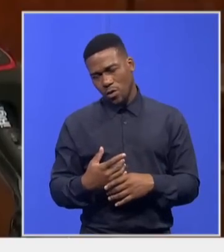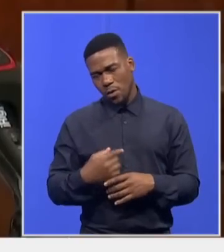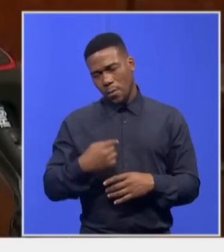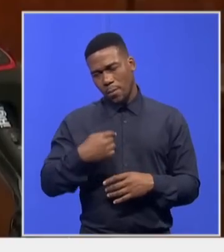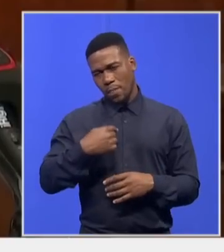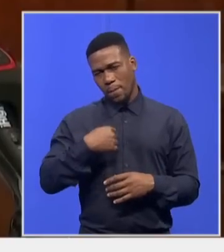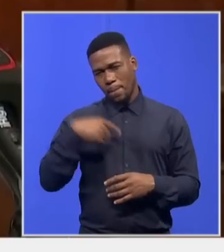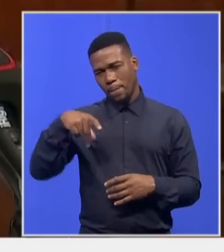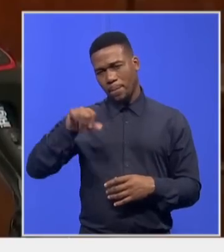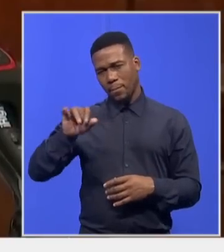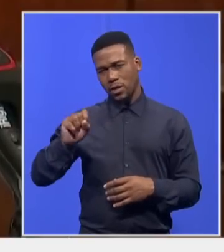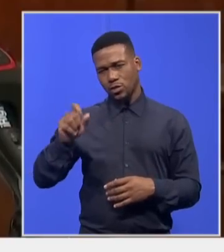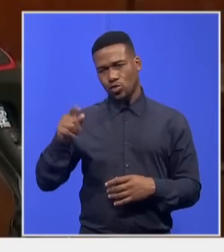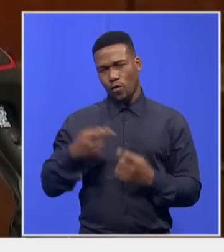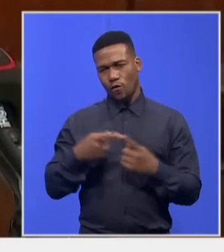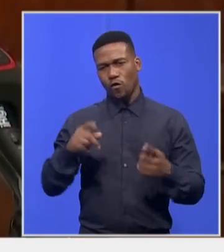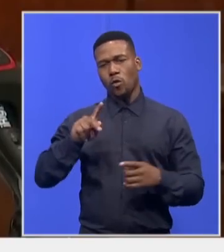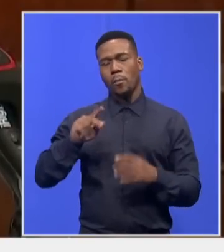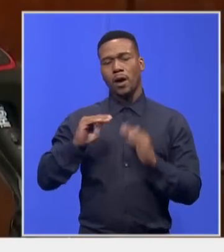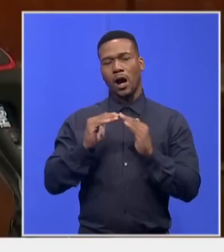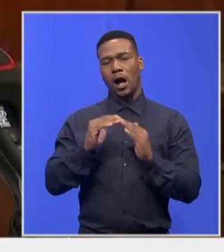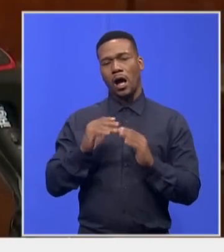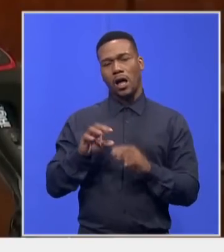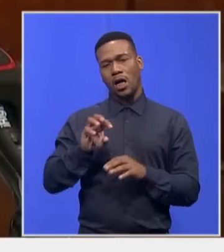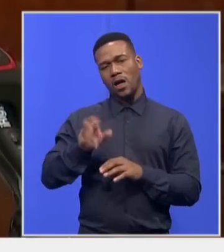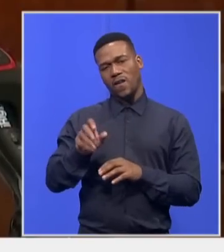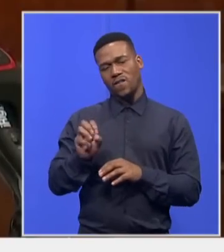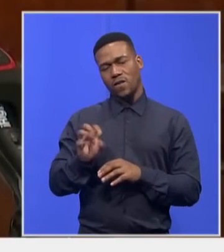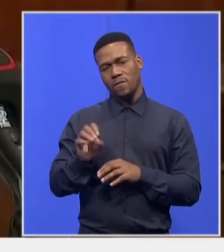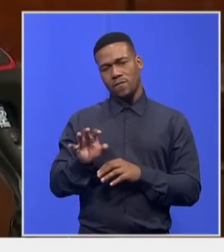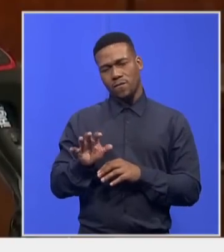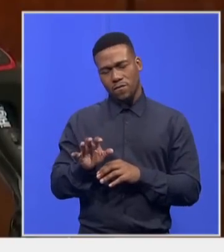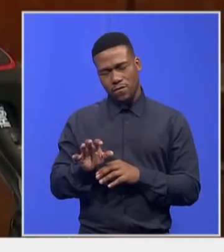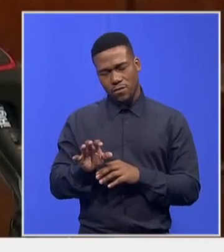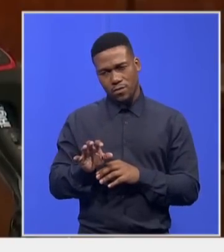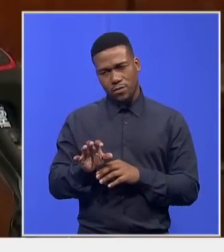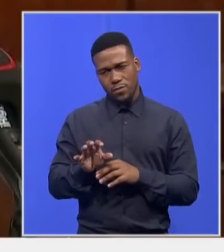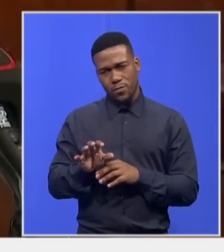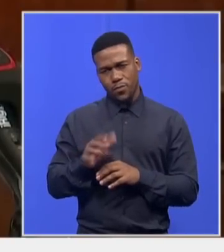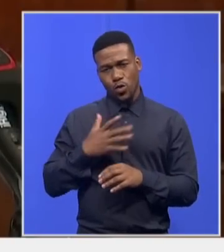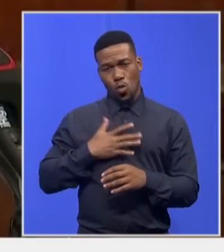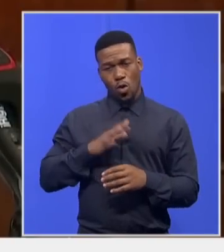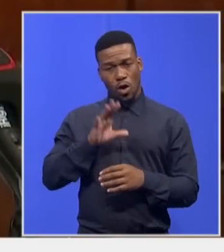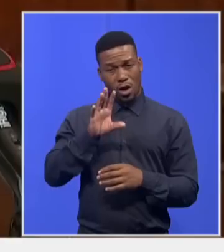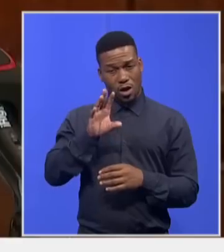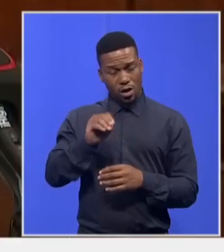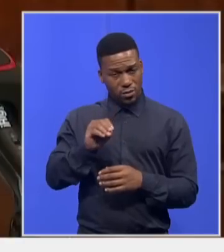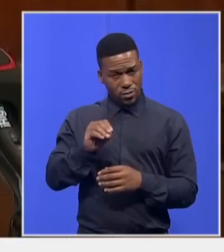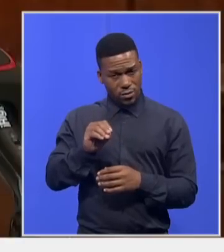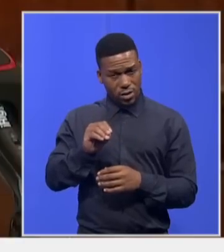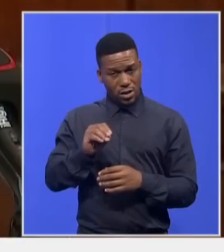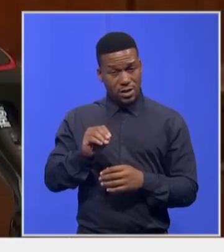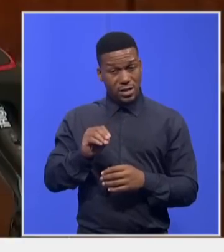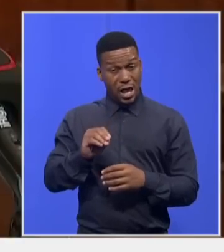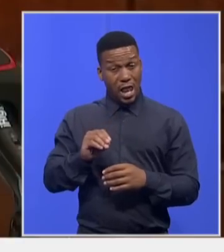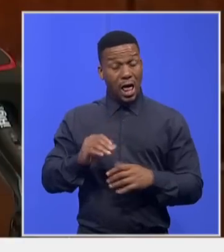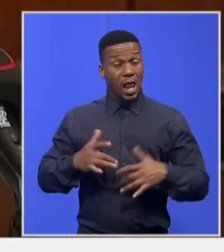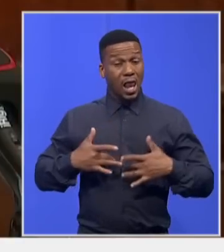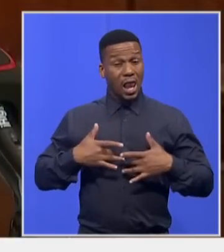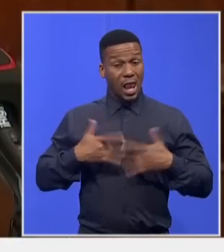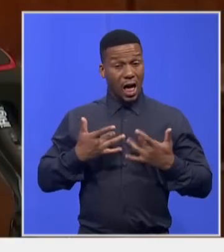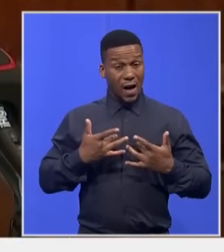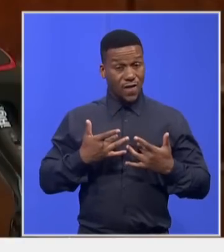Minister, investment in the quality calls increasing lifespan of some of the units,